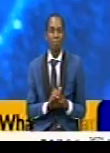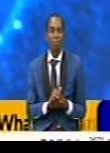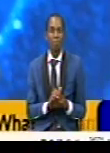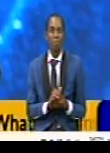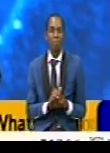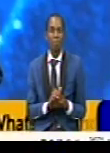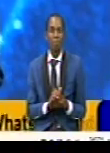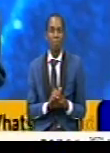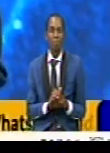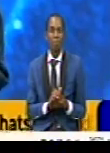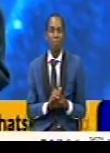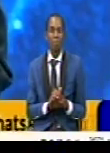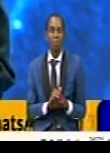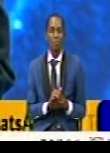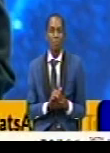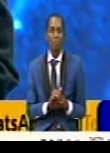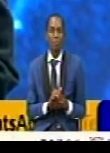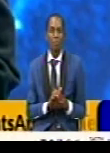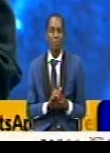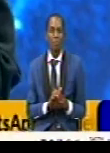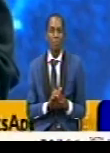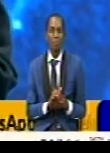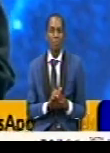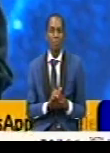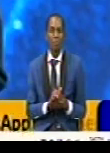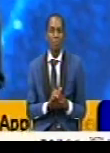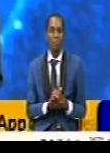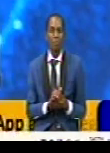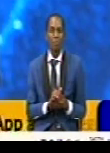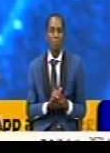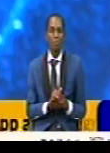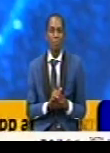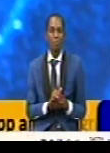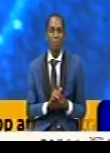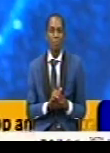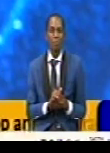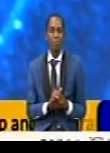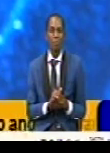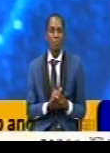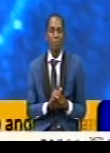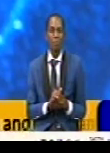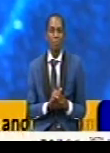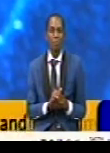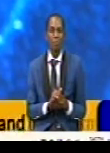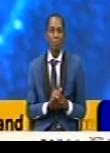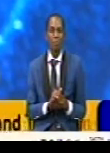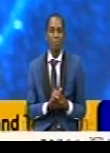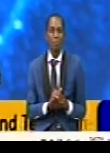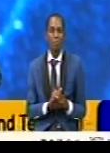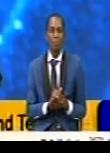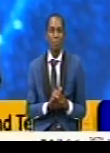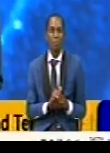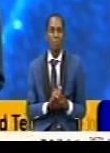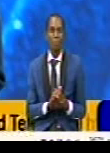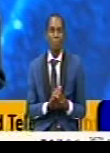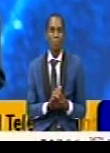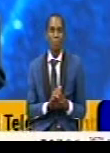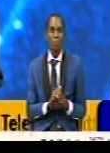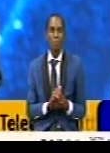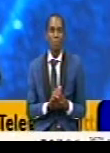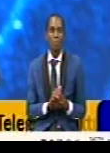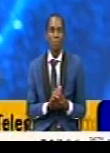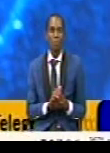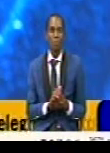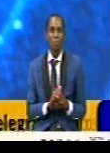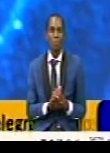Okura abiam garu ga chalab hasa mo nokura mo ga tris chokura na mo biwa la ga tris chokura uju egba